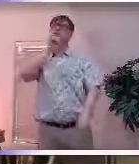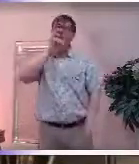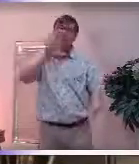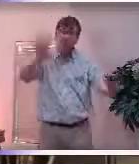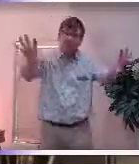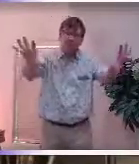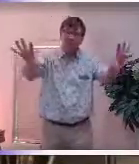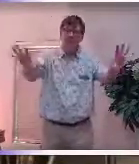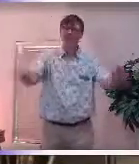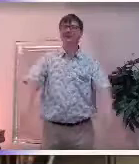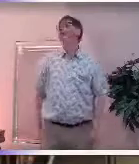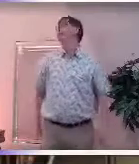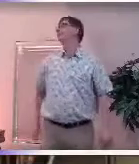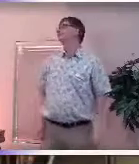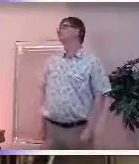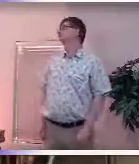experienced.